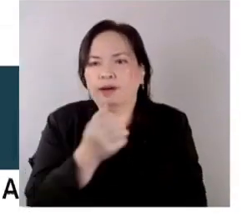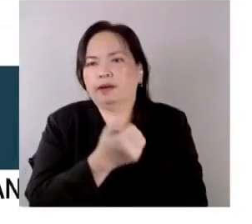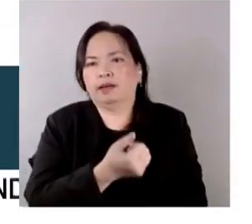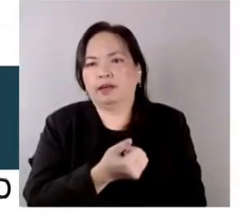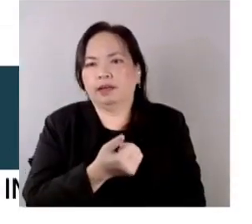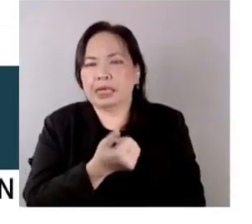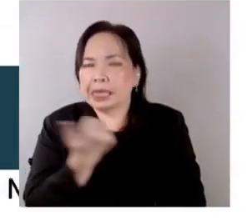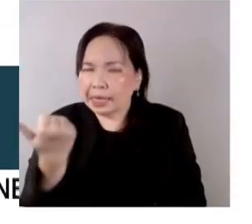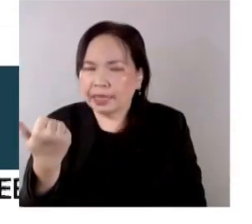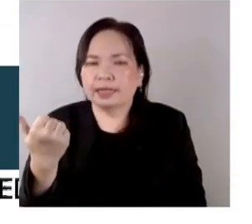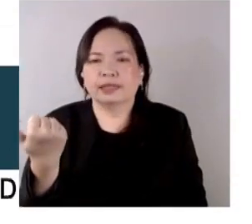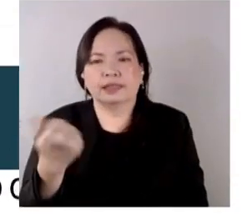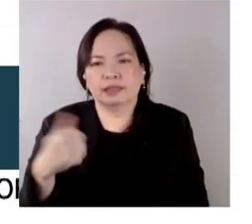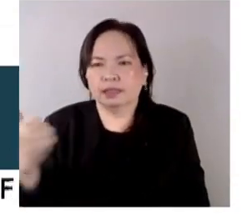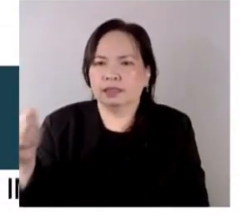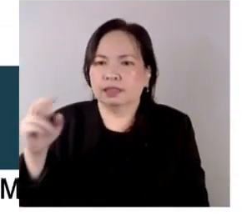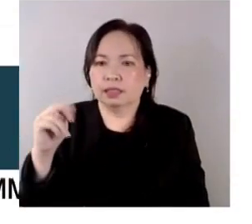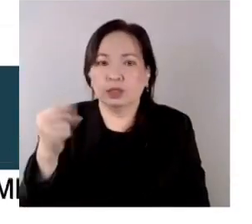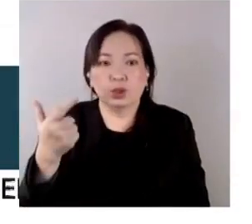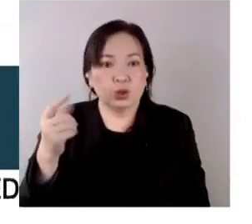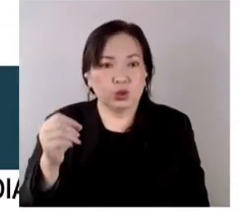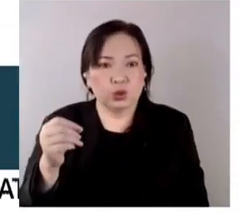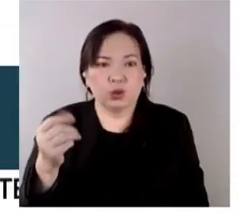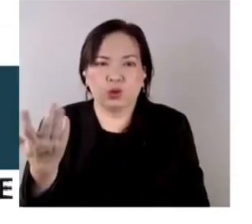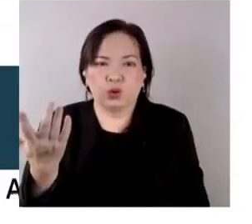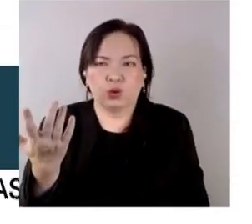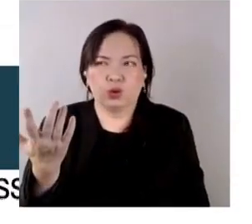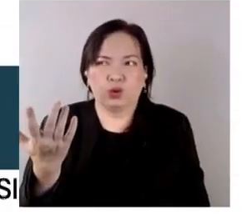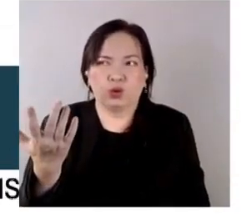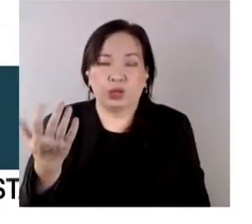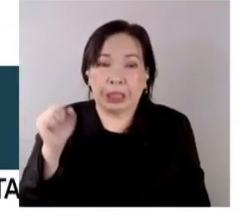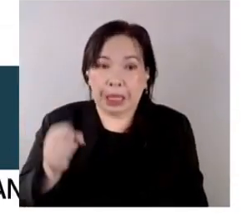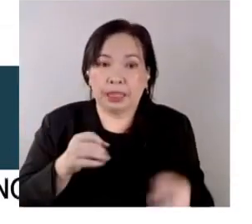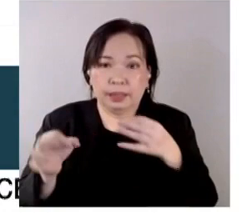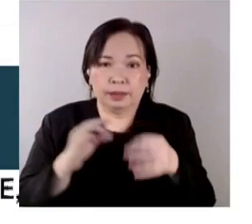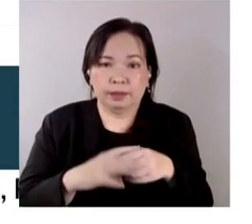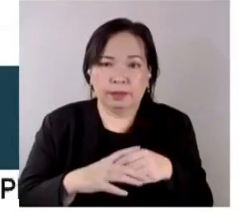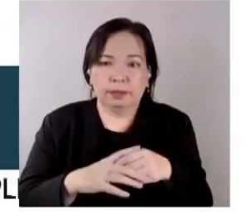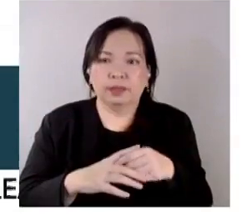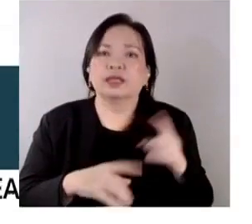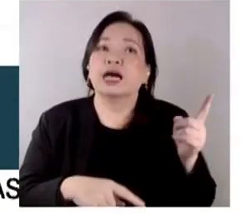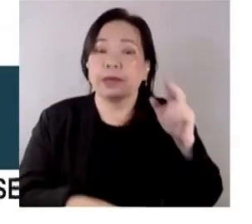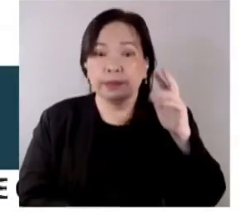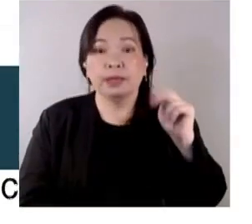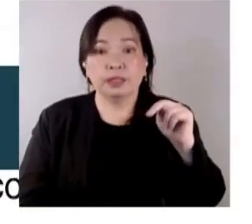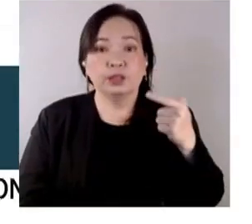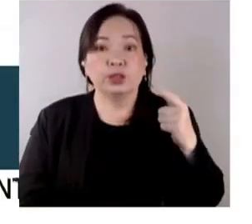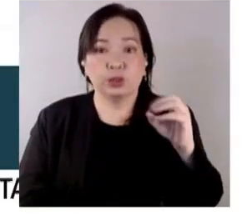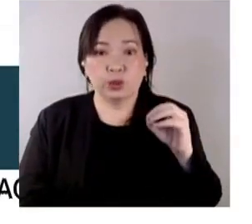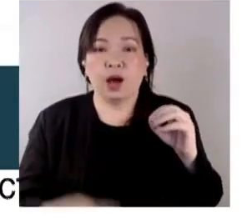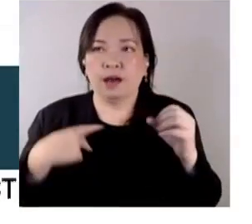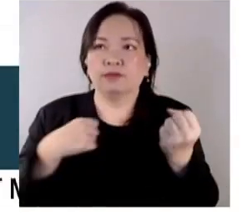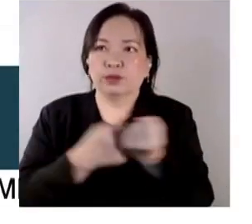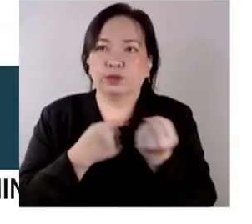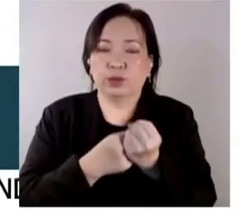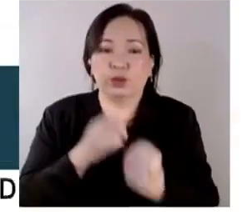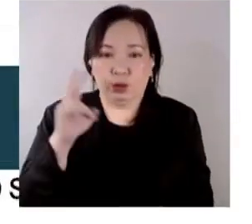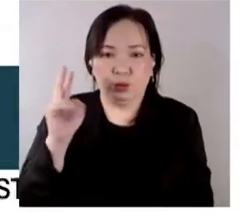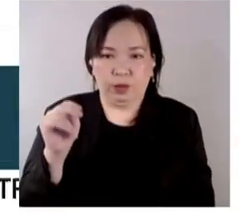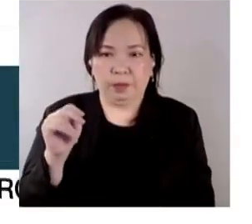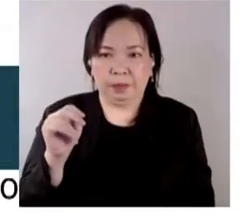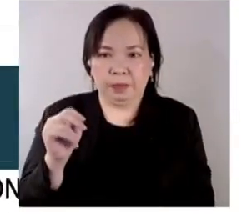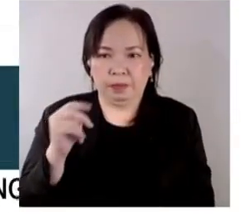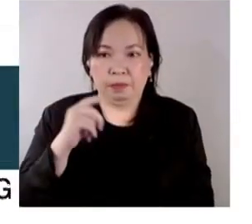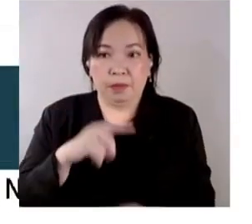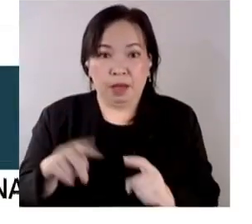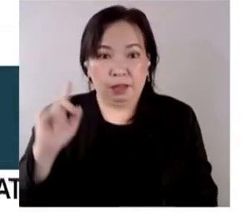Philippine NGO, probably certain Philippine NGO, especially, of course, they get funding from the United Nations. But I don't think the